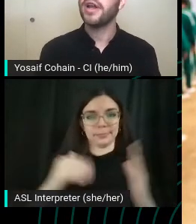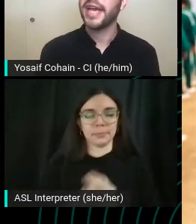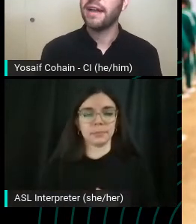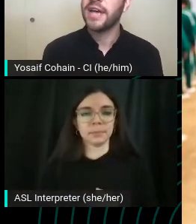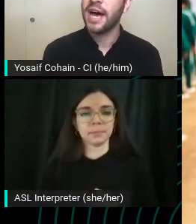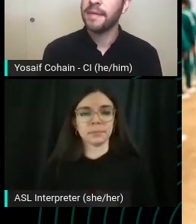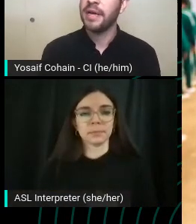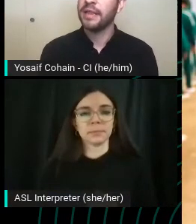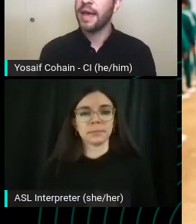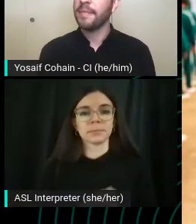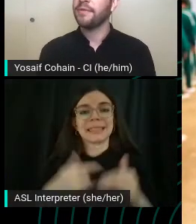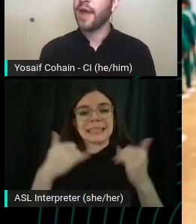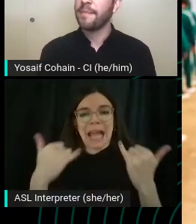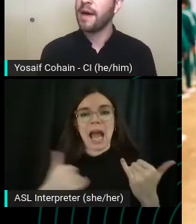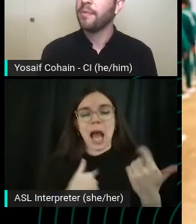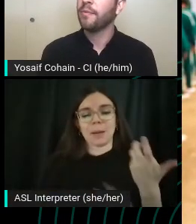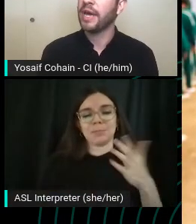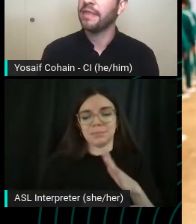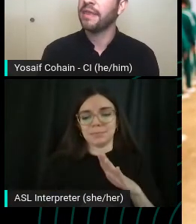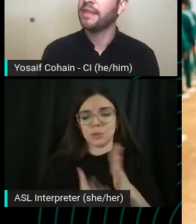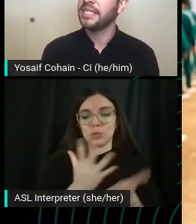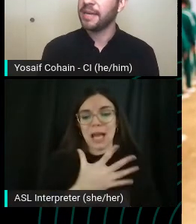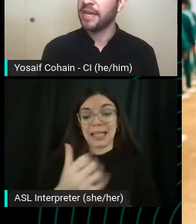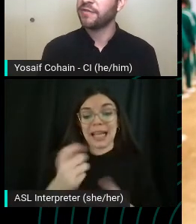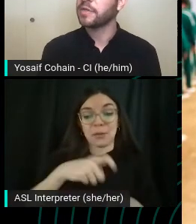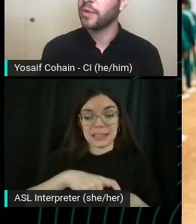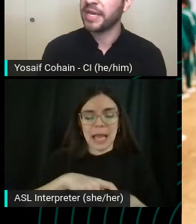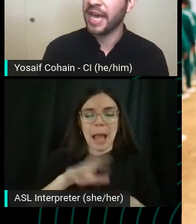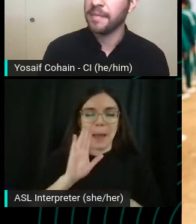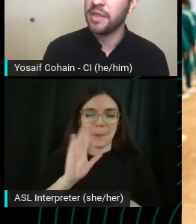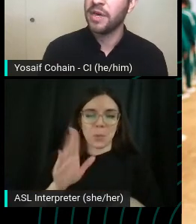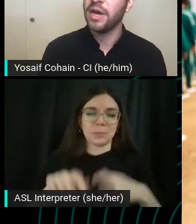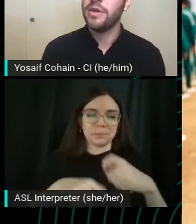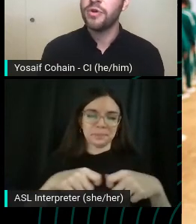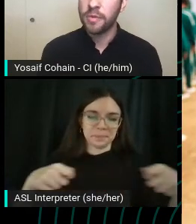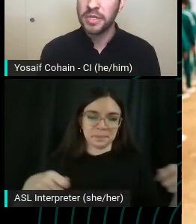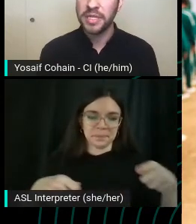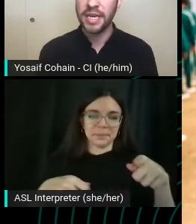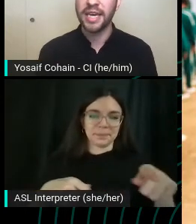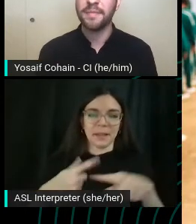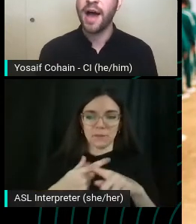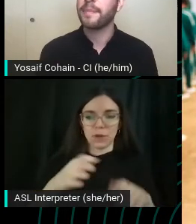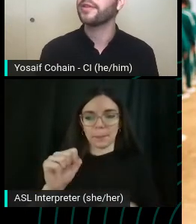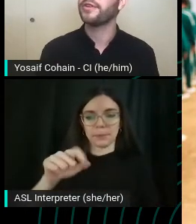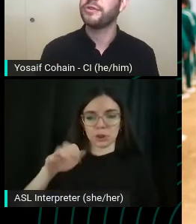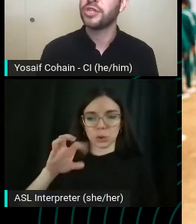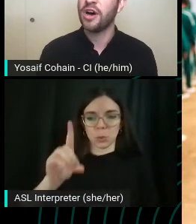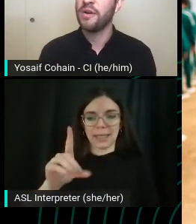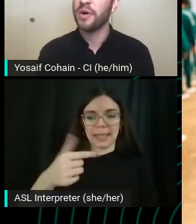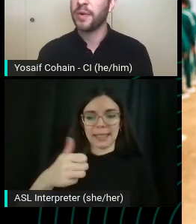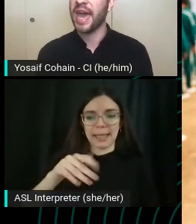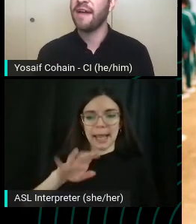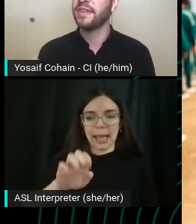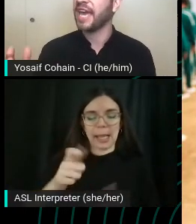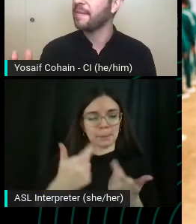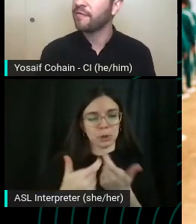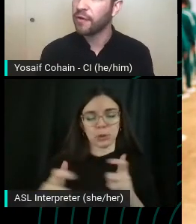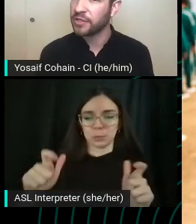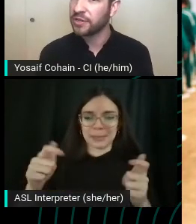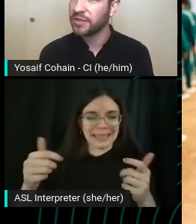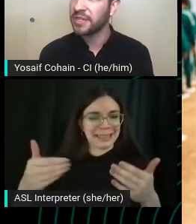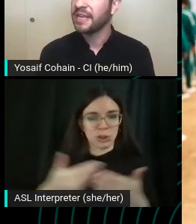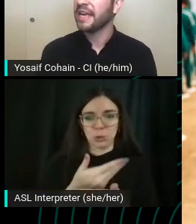As I'm running out of time, let me wrap up with this image from Squid Game, the enormously popular new show where we have the